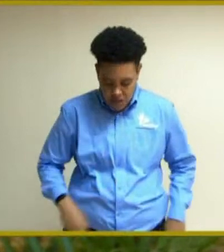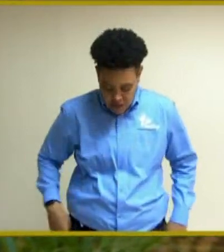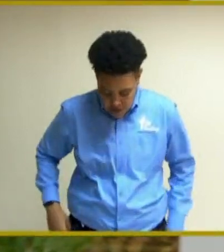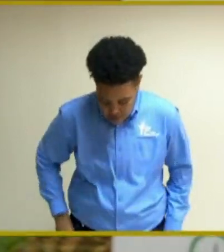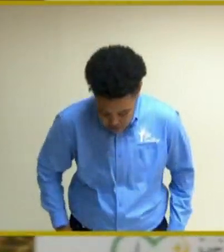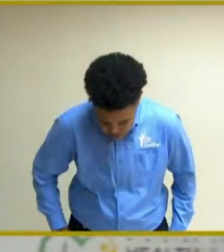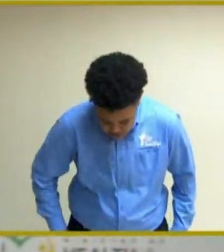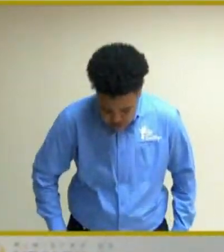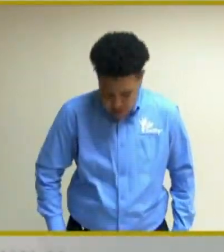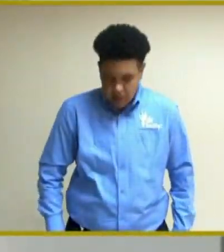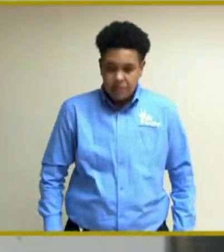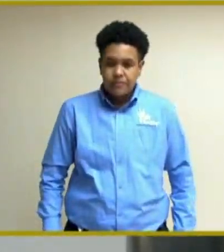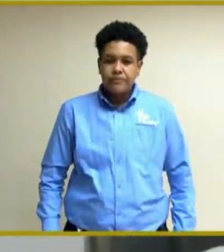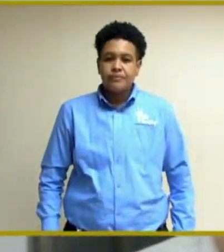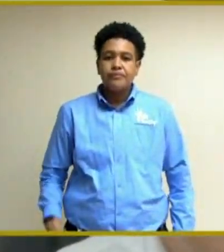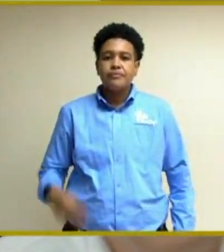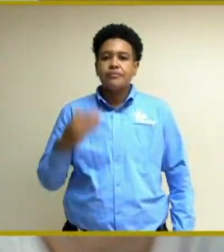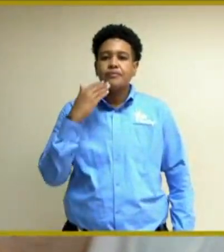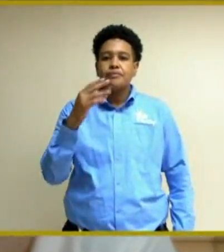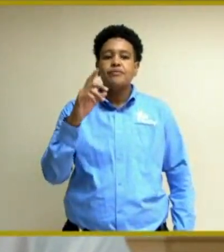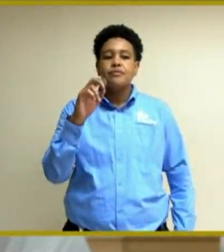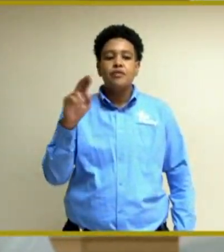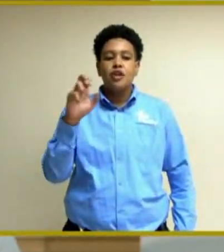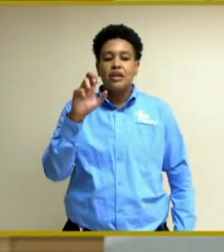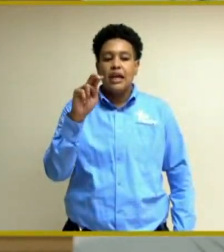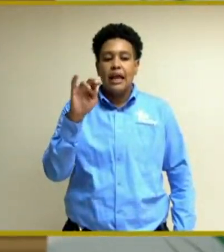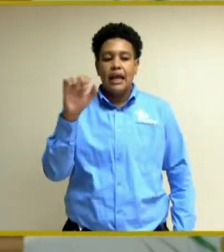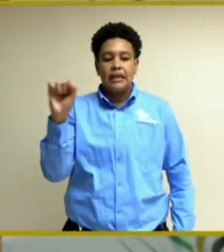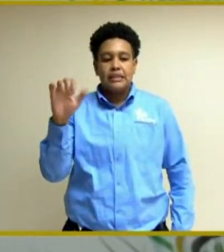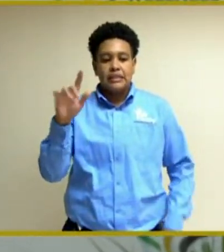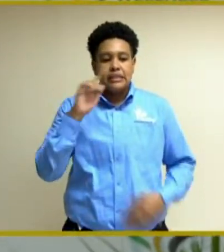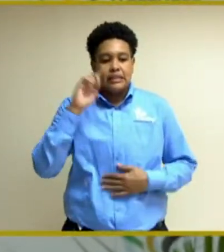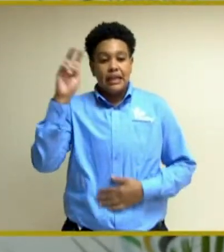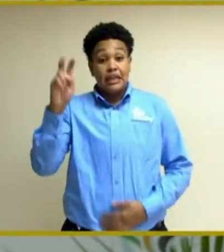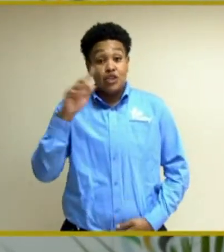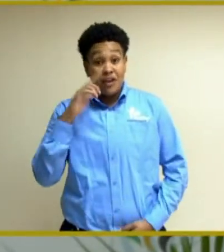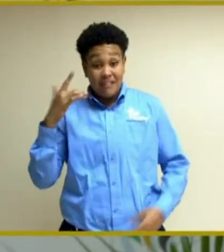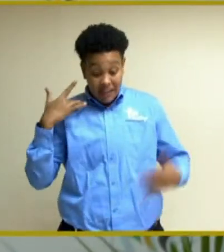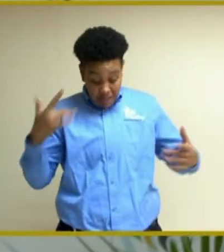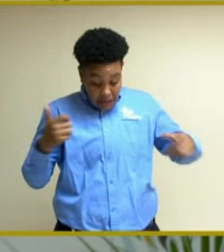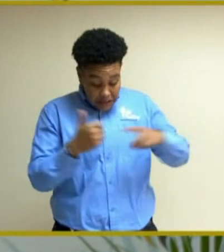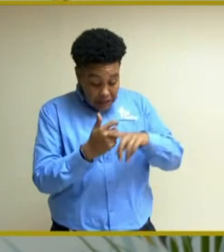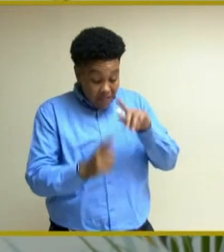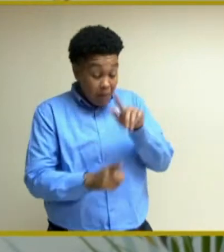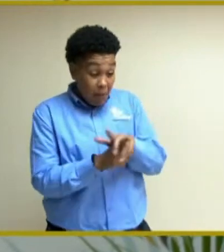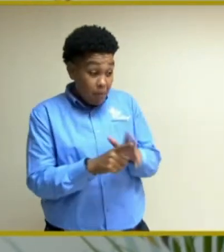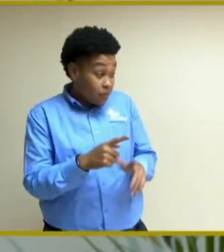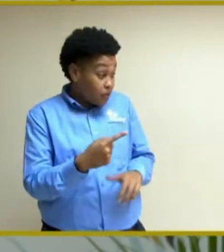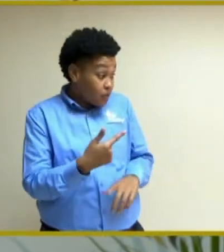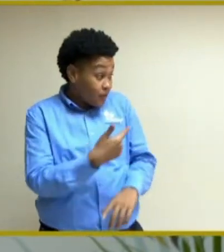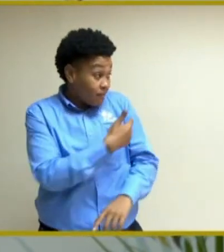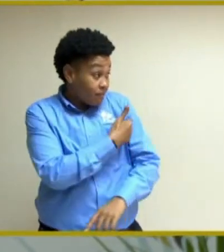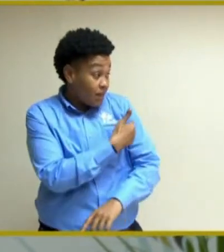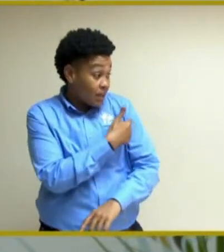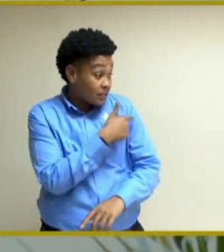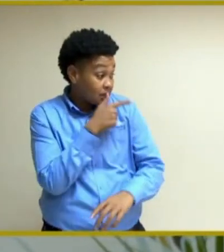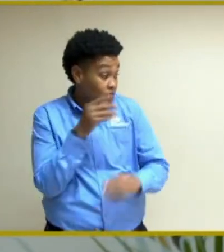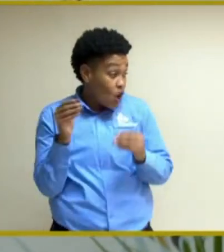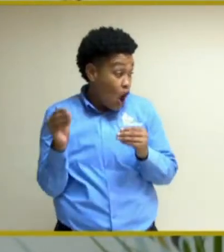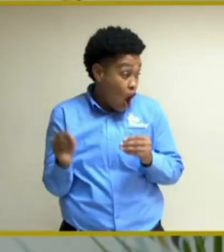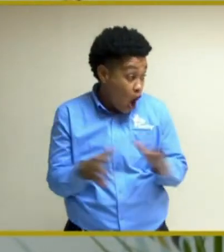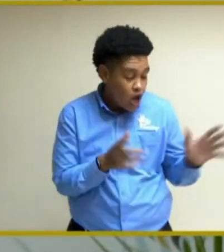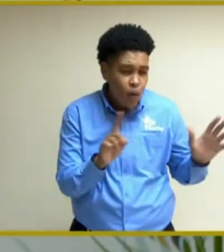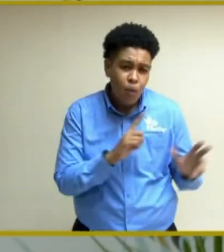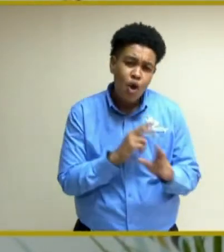Dr. Ennis. The issue of events attributed to vaccine or immunization, which